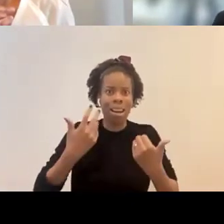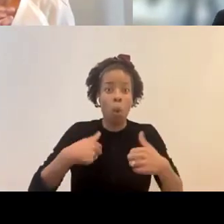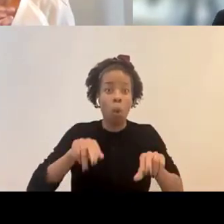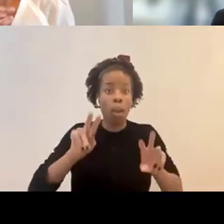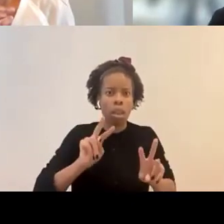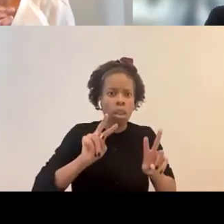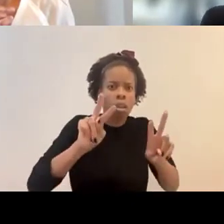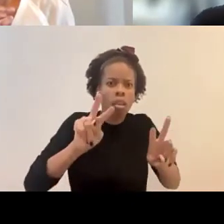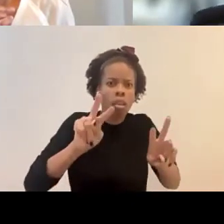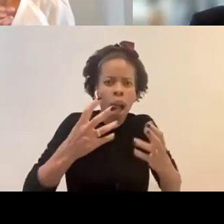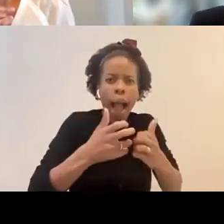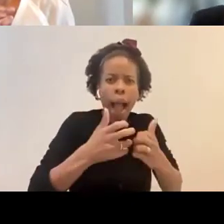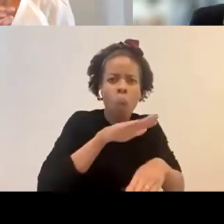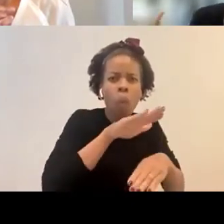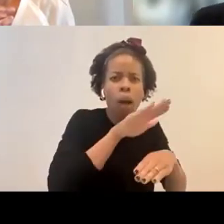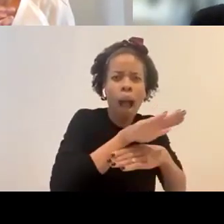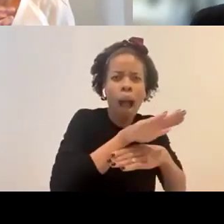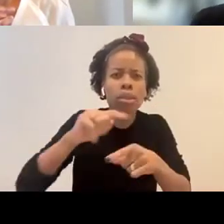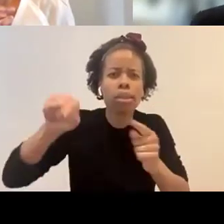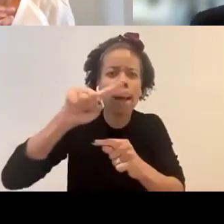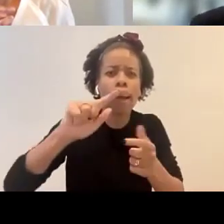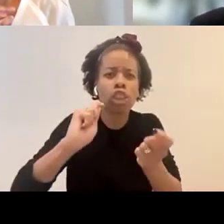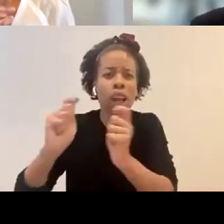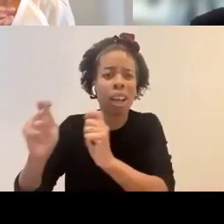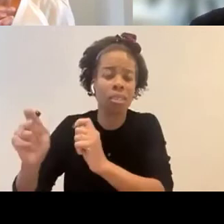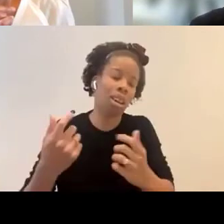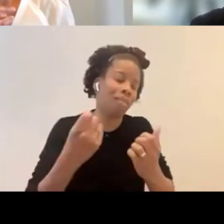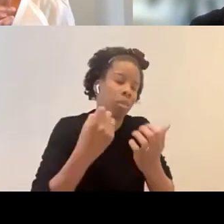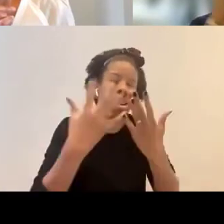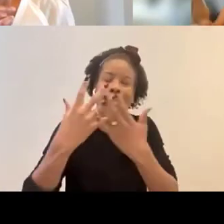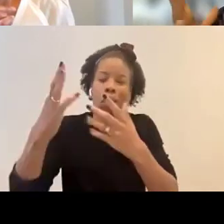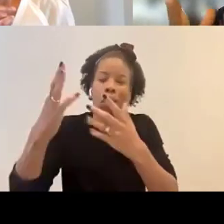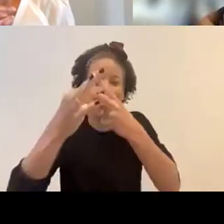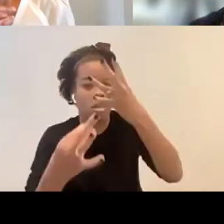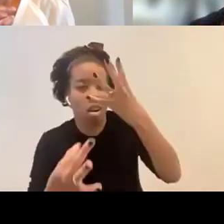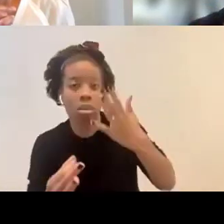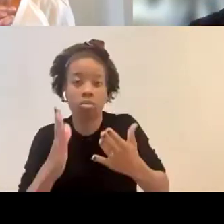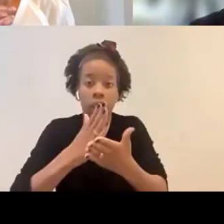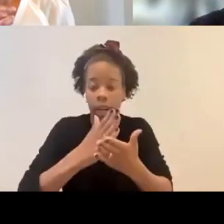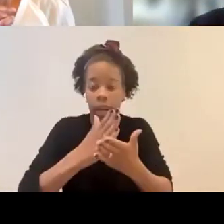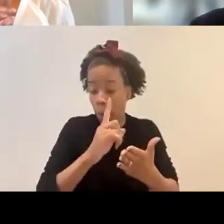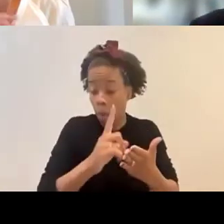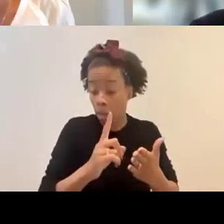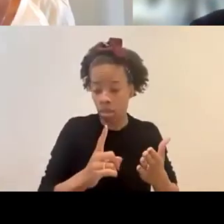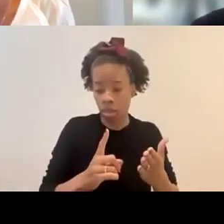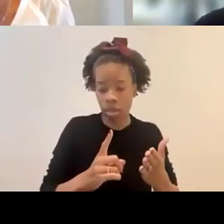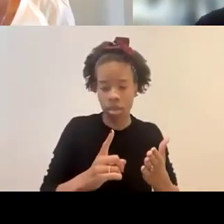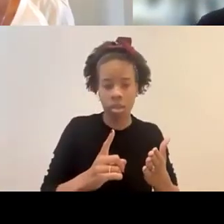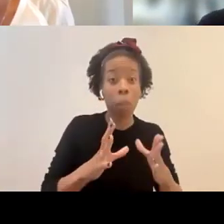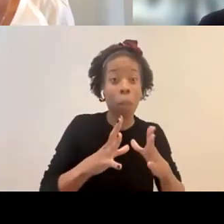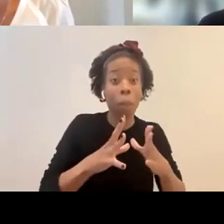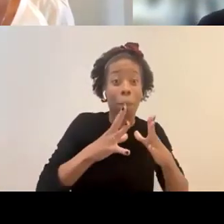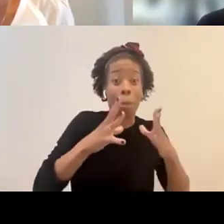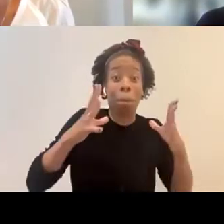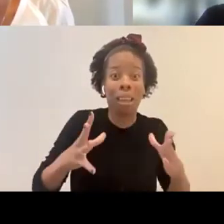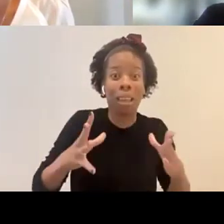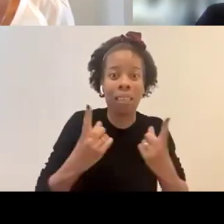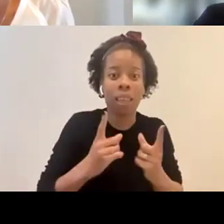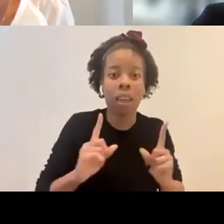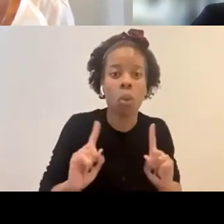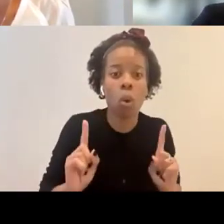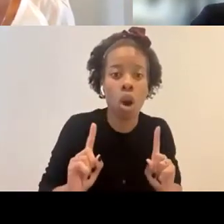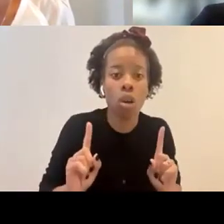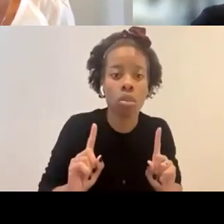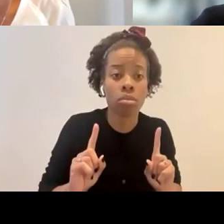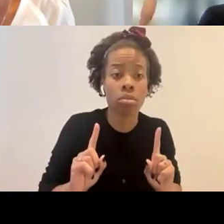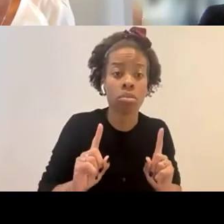is, there are many, many parts to it, but the sort of big picture, in the same way that UN Women